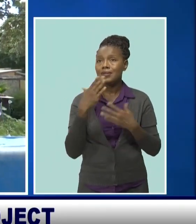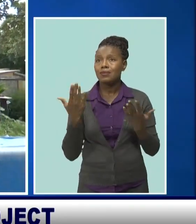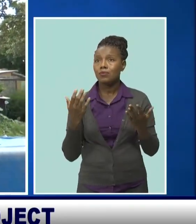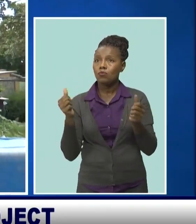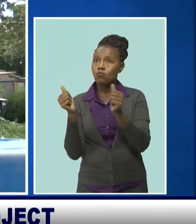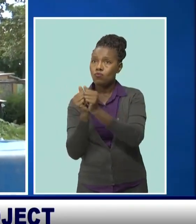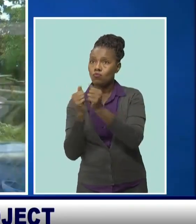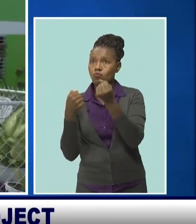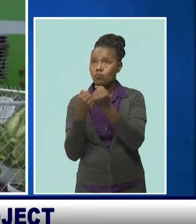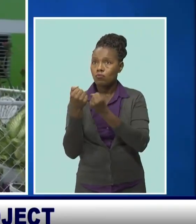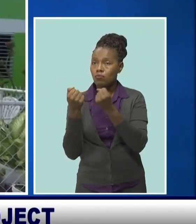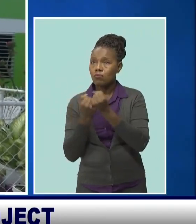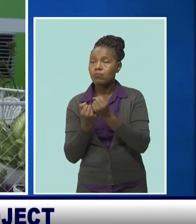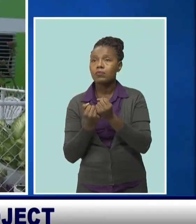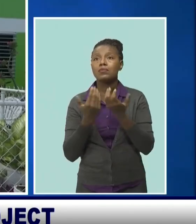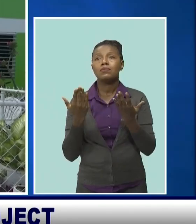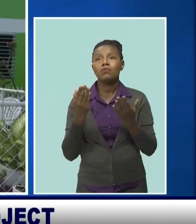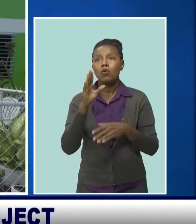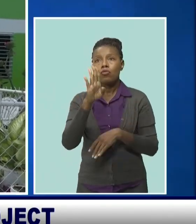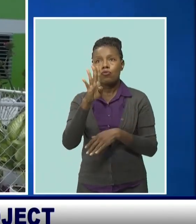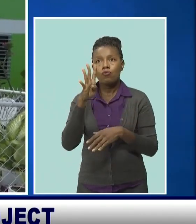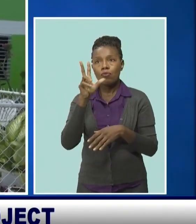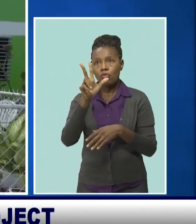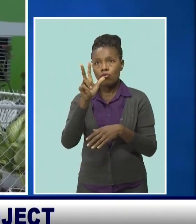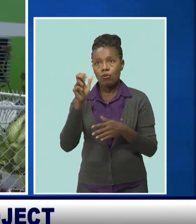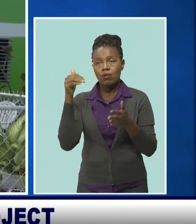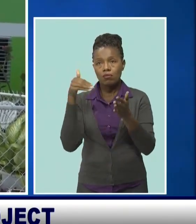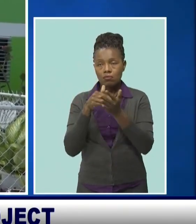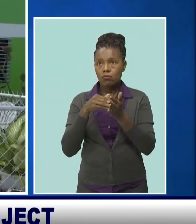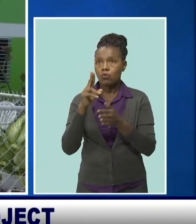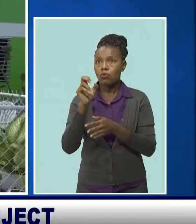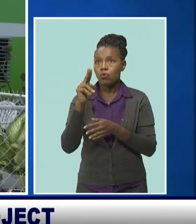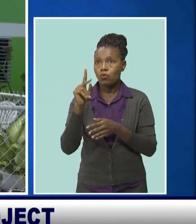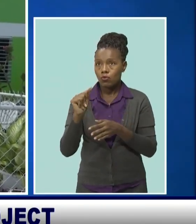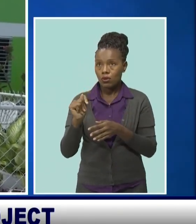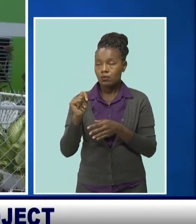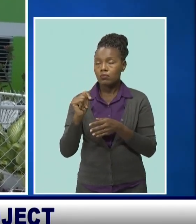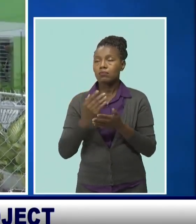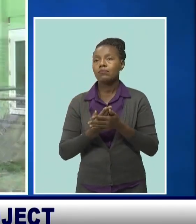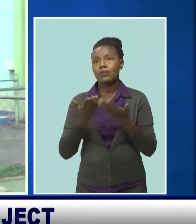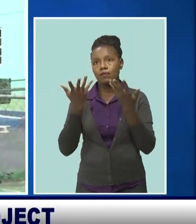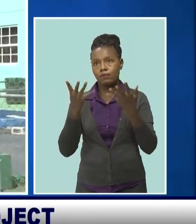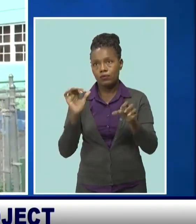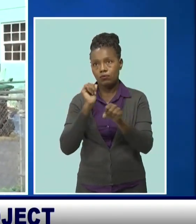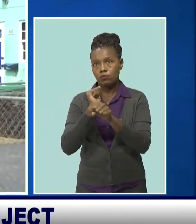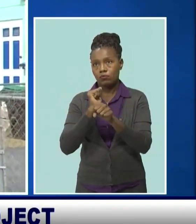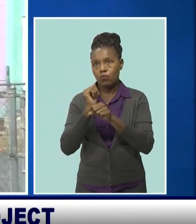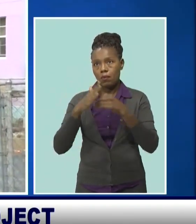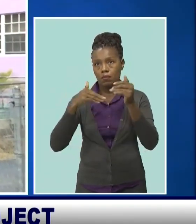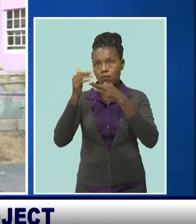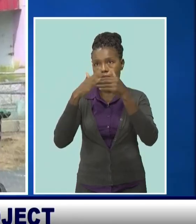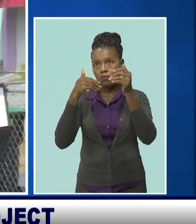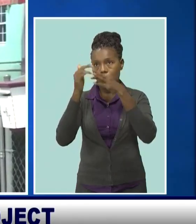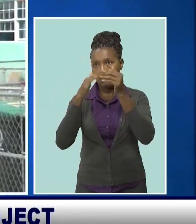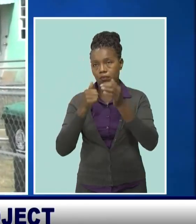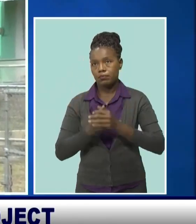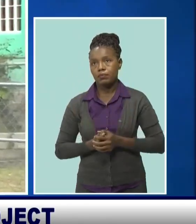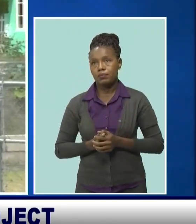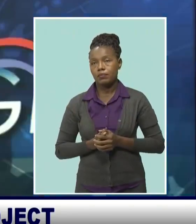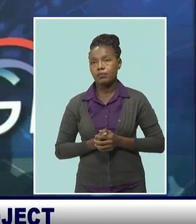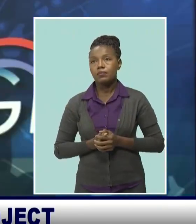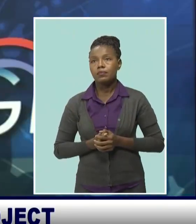which covers about 3,000 units at a cost of over 20 million Barbados dollars. Trevor Thorpe, CBC